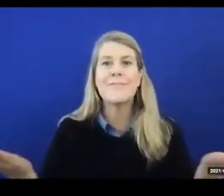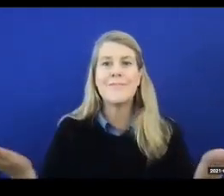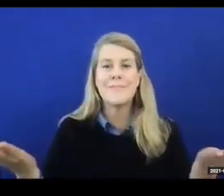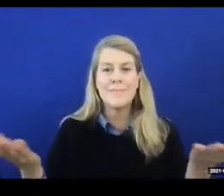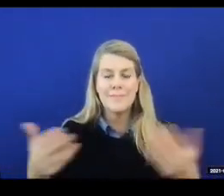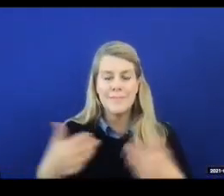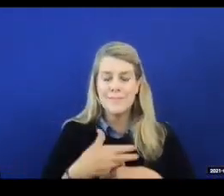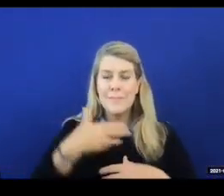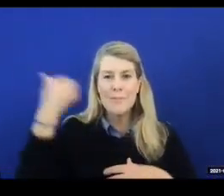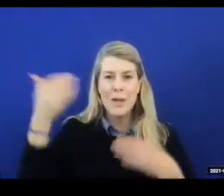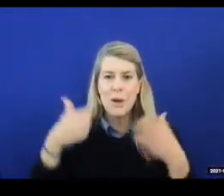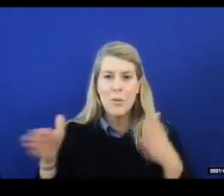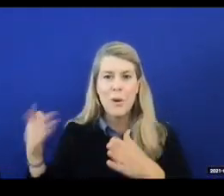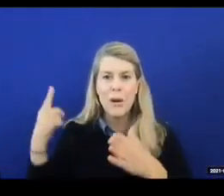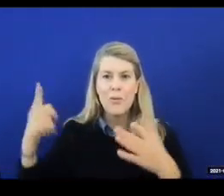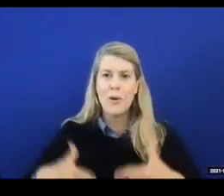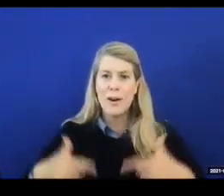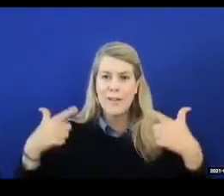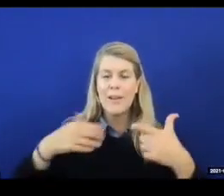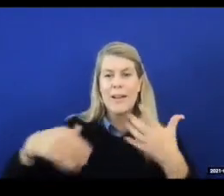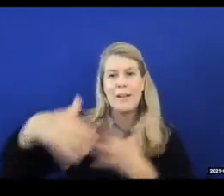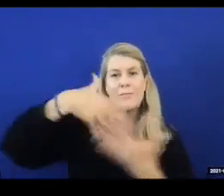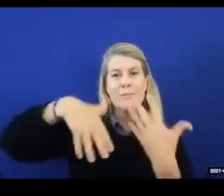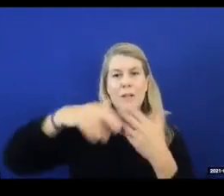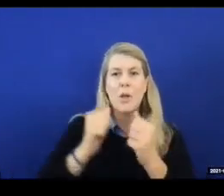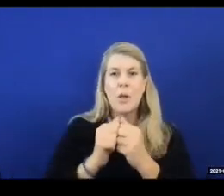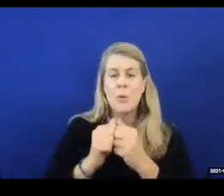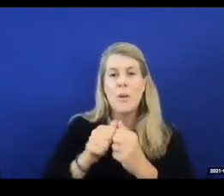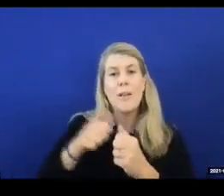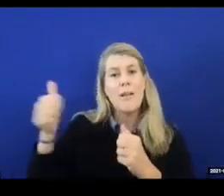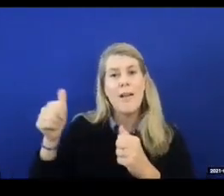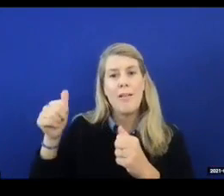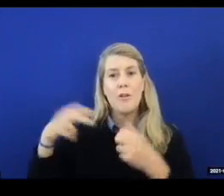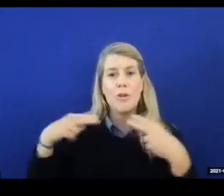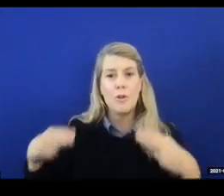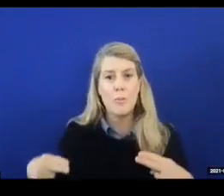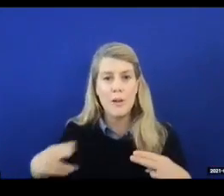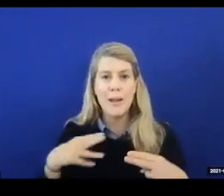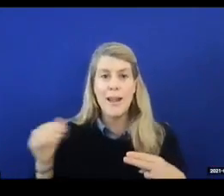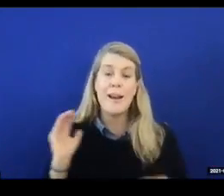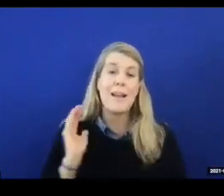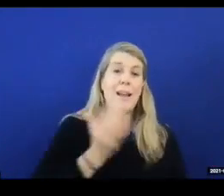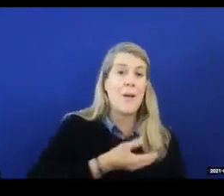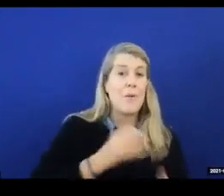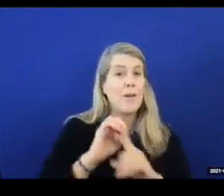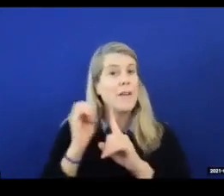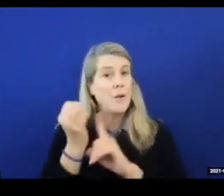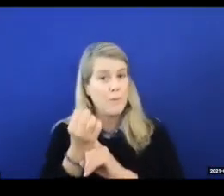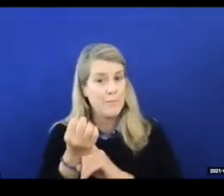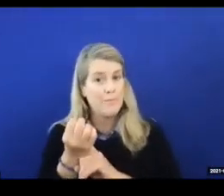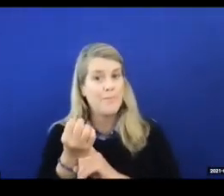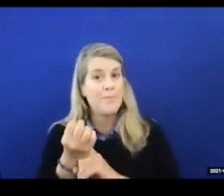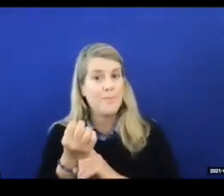better way of living and coexisting with fellow human beings and our environment.